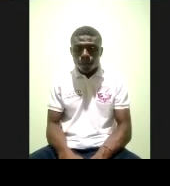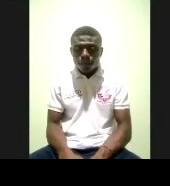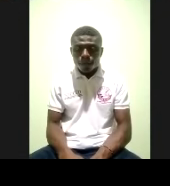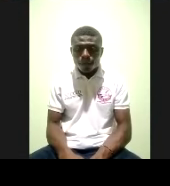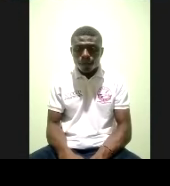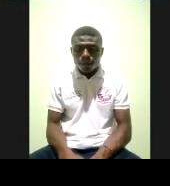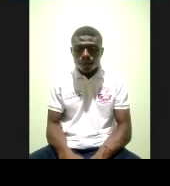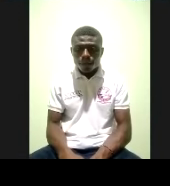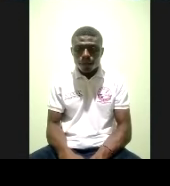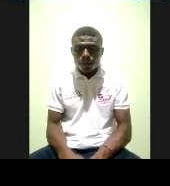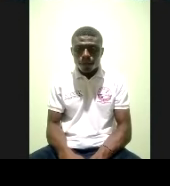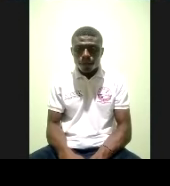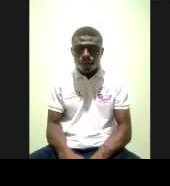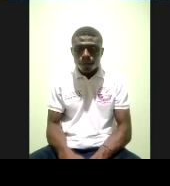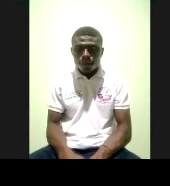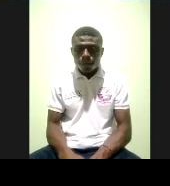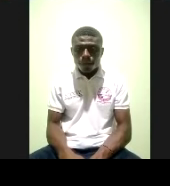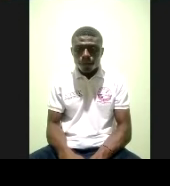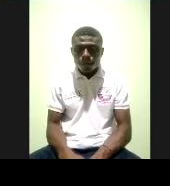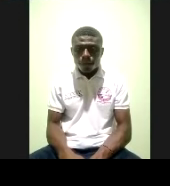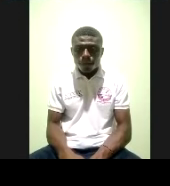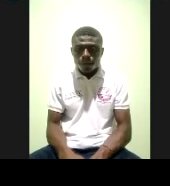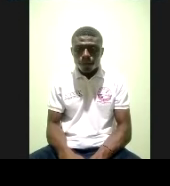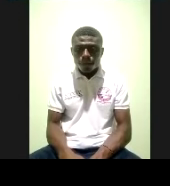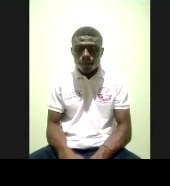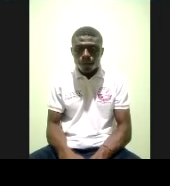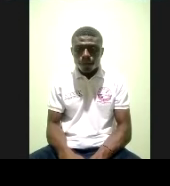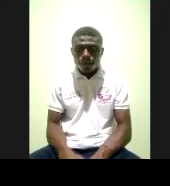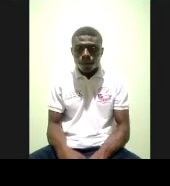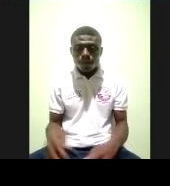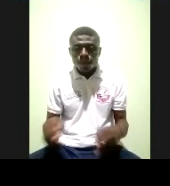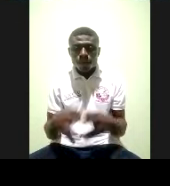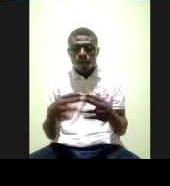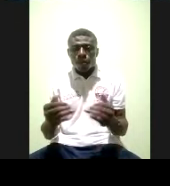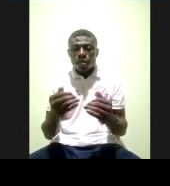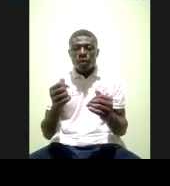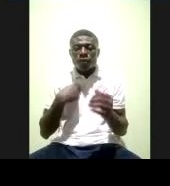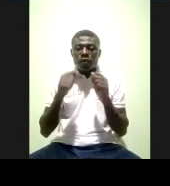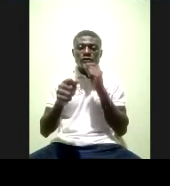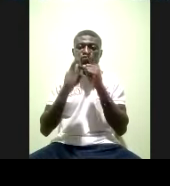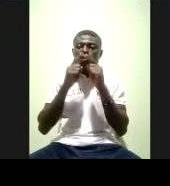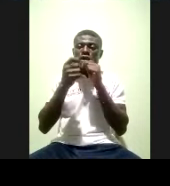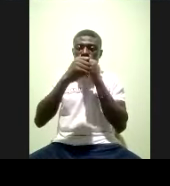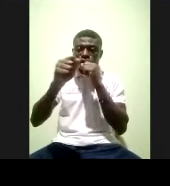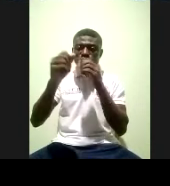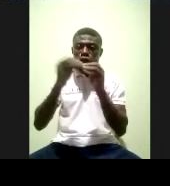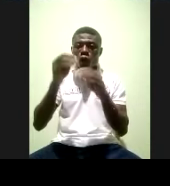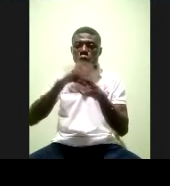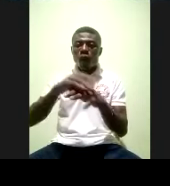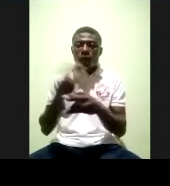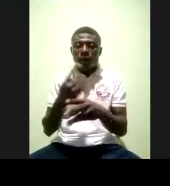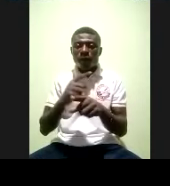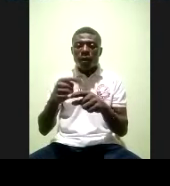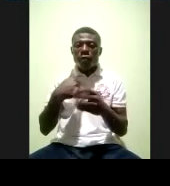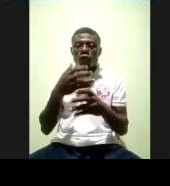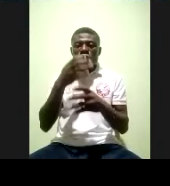So I can talk on and on about math, but I'm trying to limit the information about